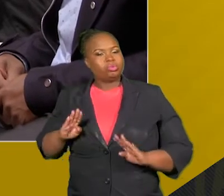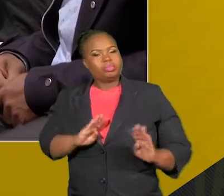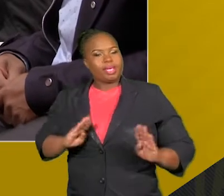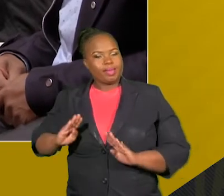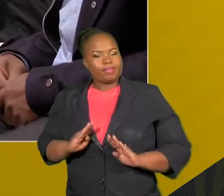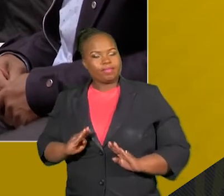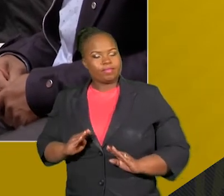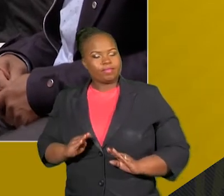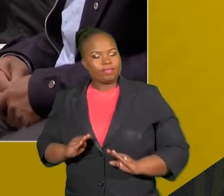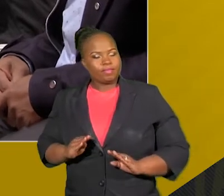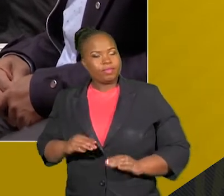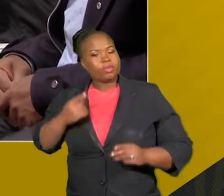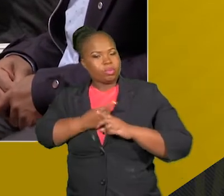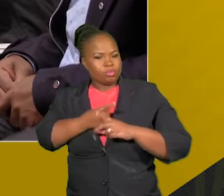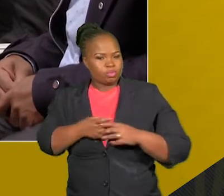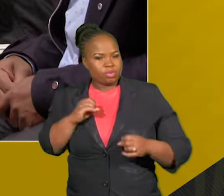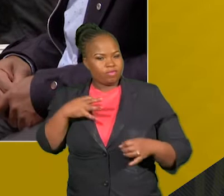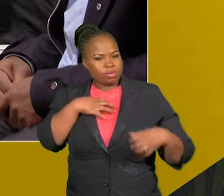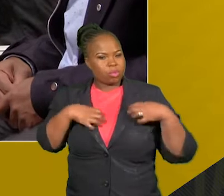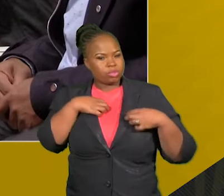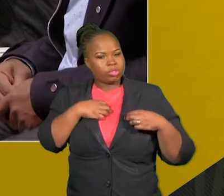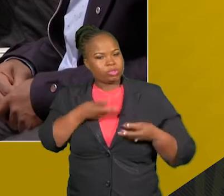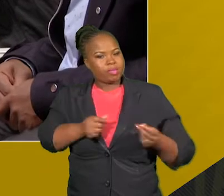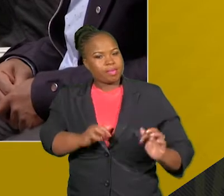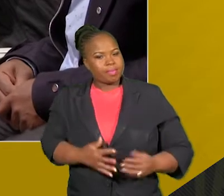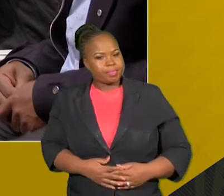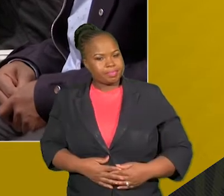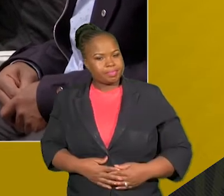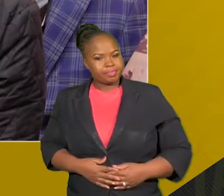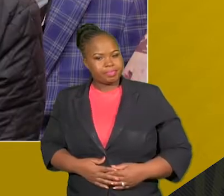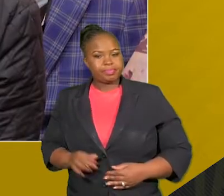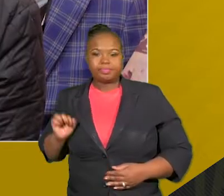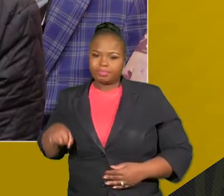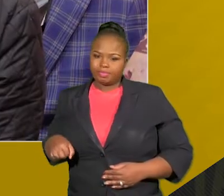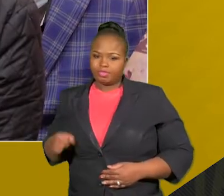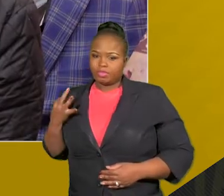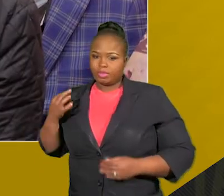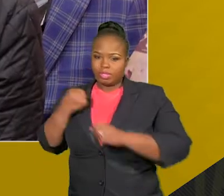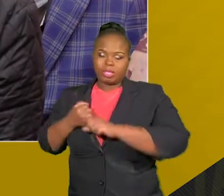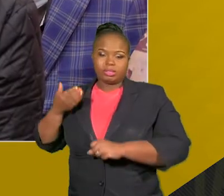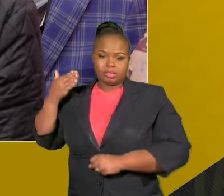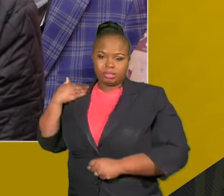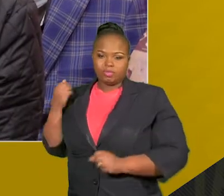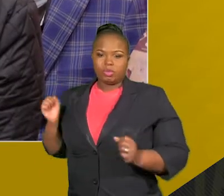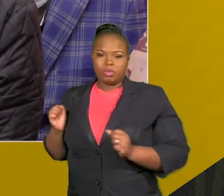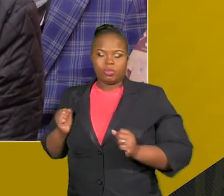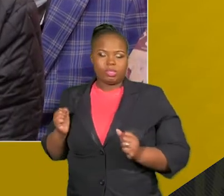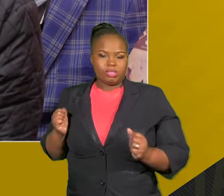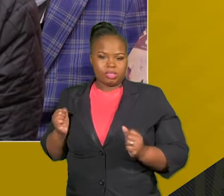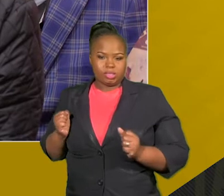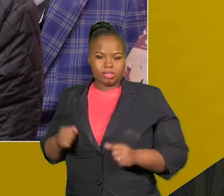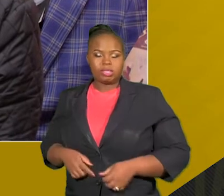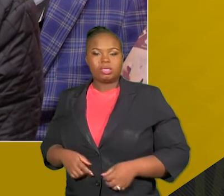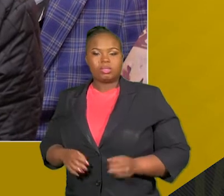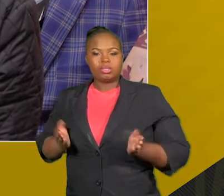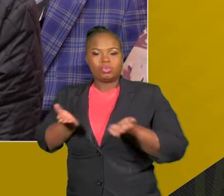yokuziphatha nangendlela yokurelease ama-emotions wakho. Yeah, for the past 3 years, nge-winter, when there's a